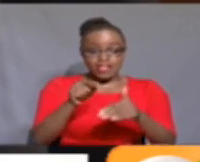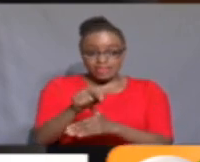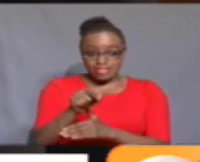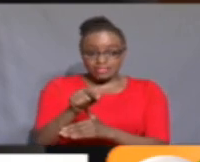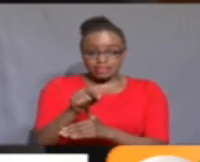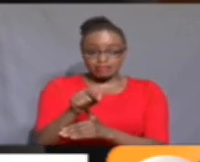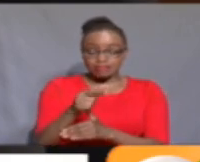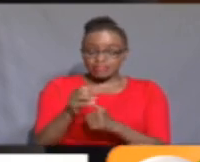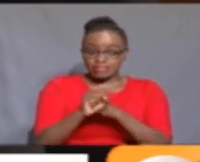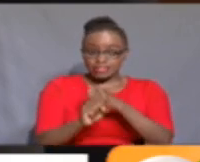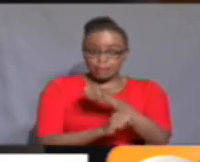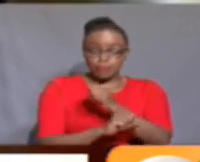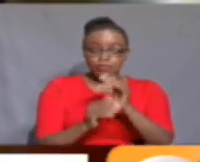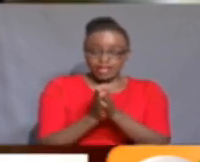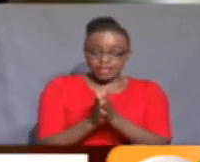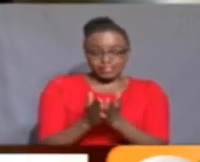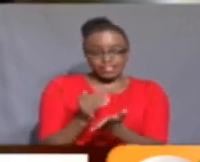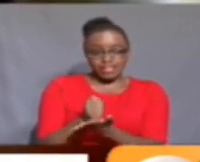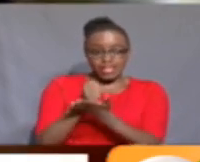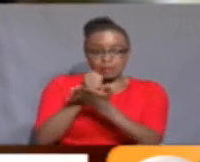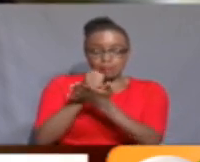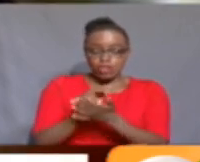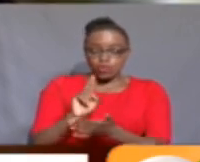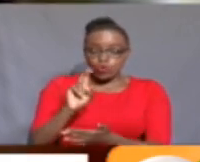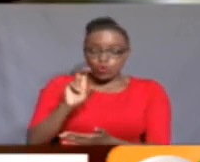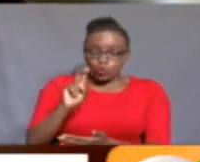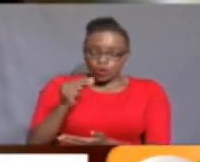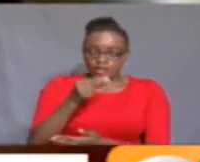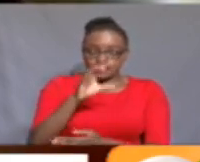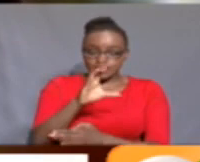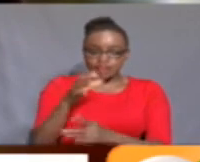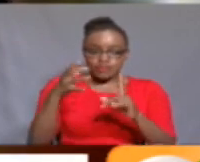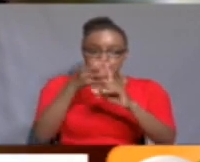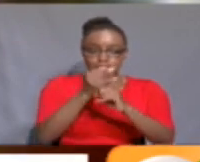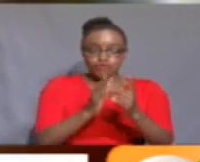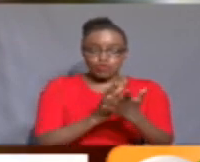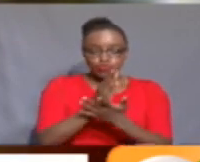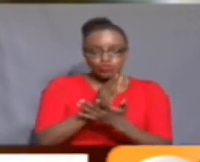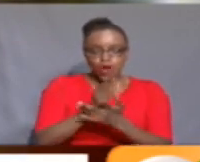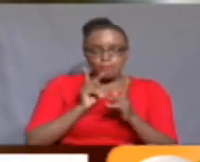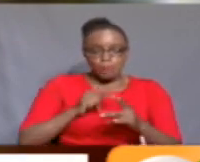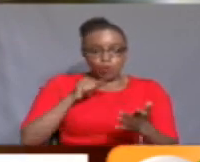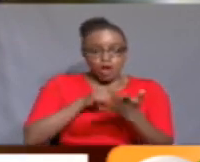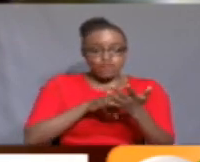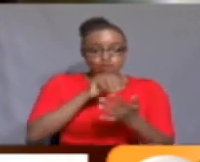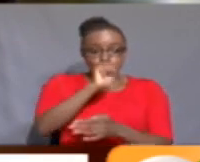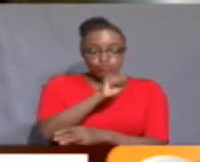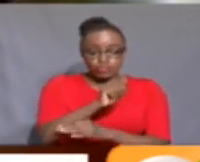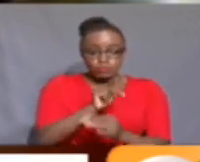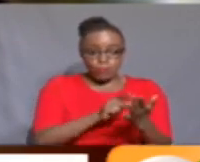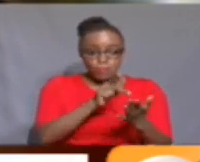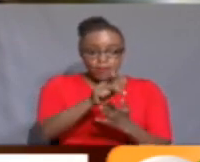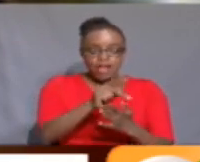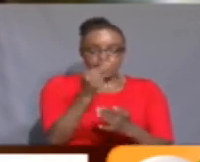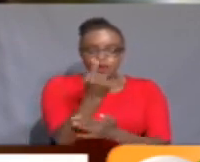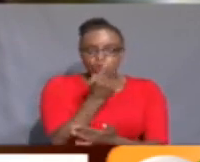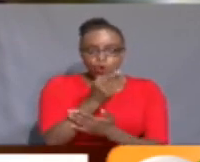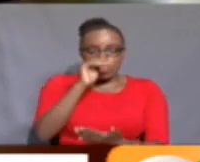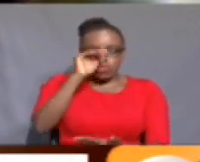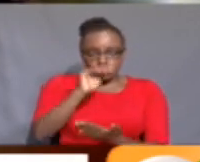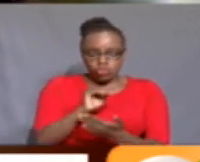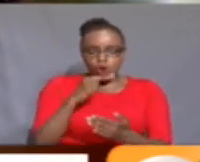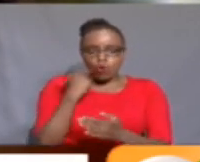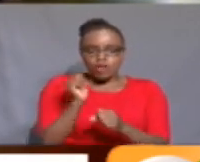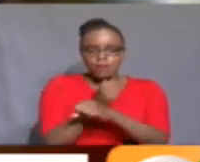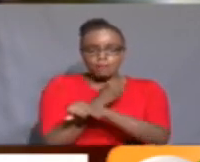of support and facilitation. UHC has been achieved by having those who can afford pay and only subsidize those who